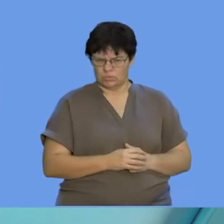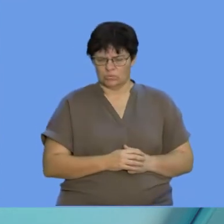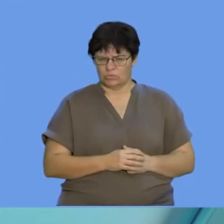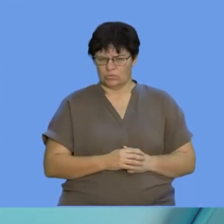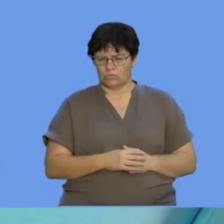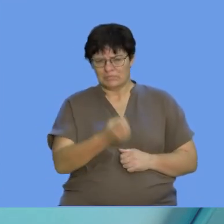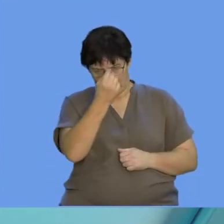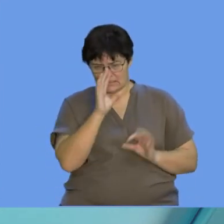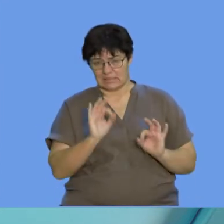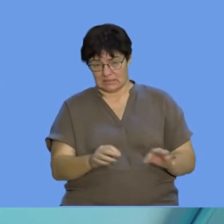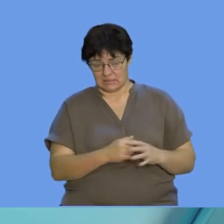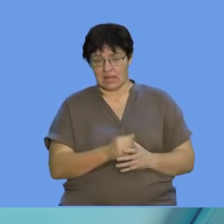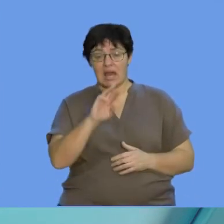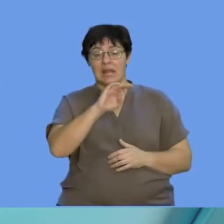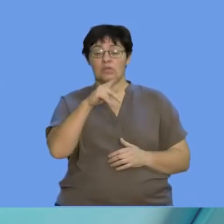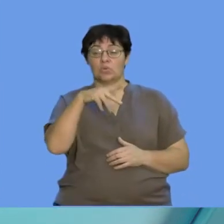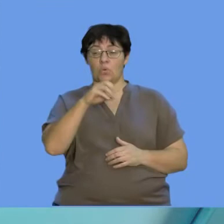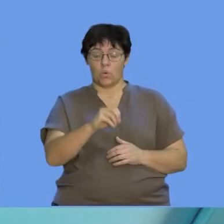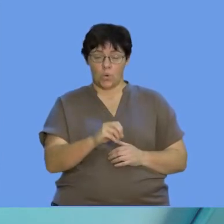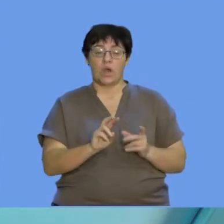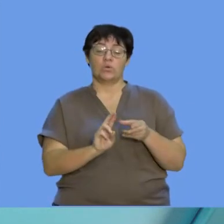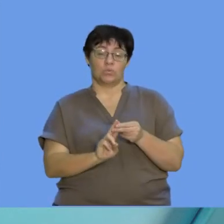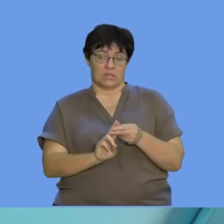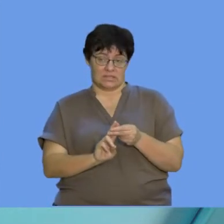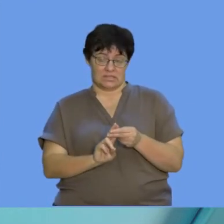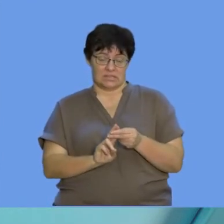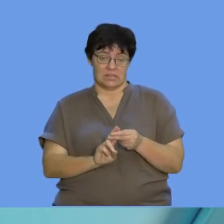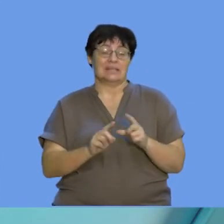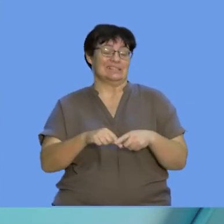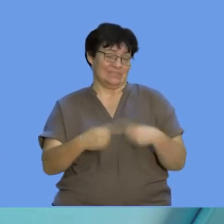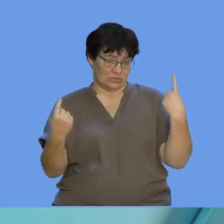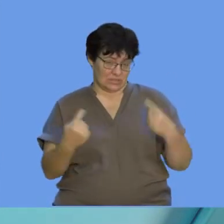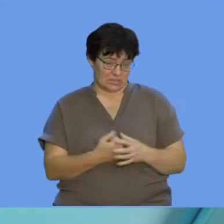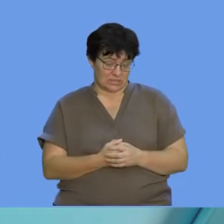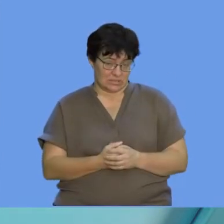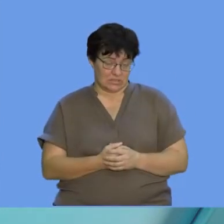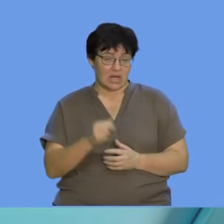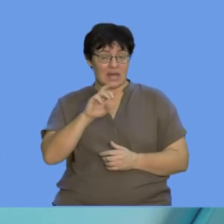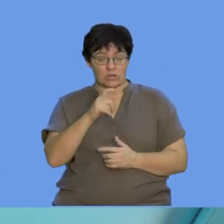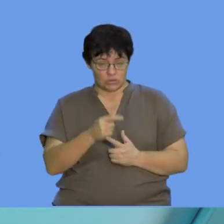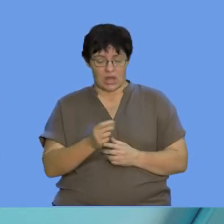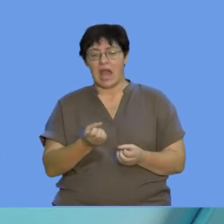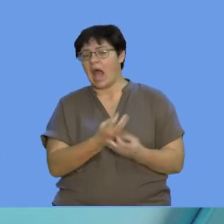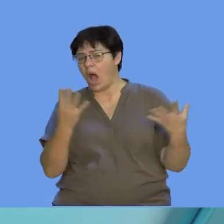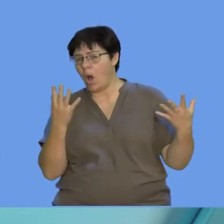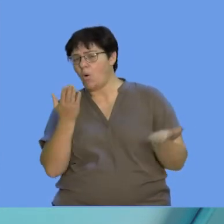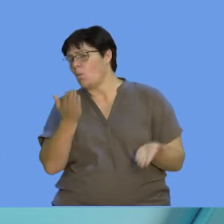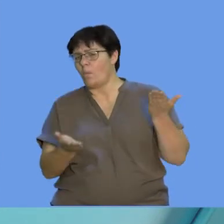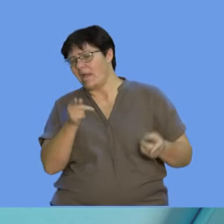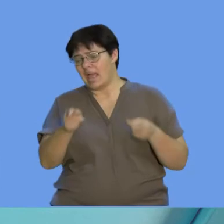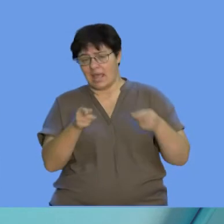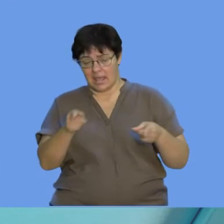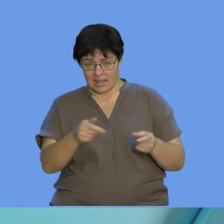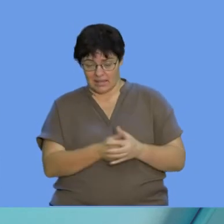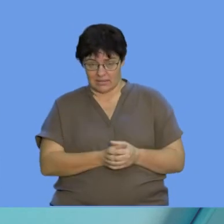units. Please understand that. Ratio and units are not the same thing. Ratio is just how do they compare to